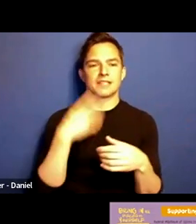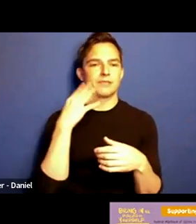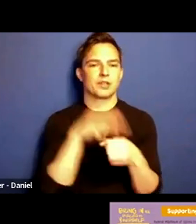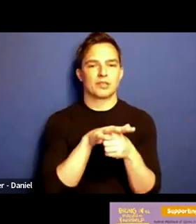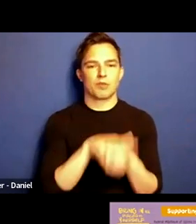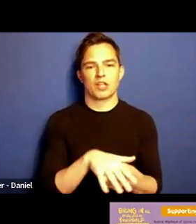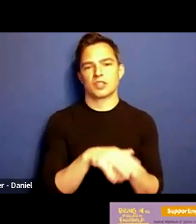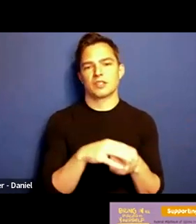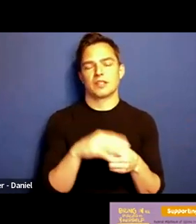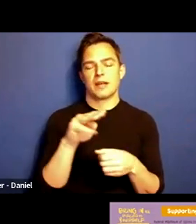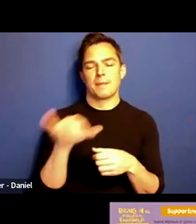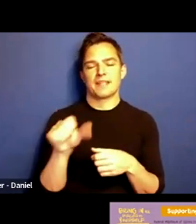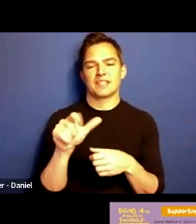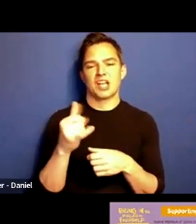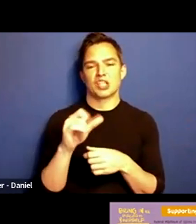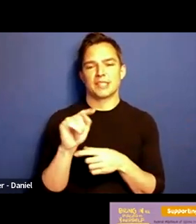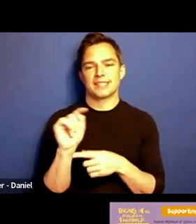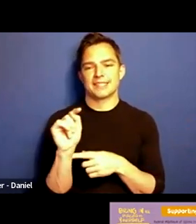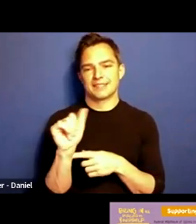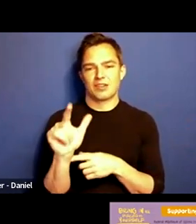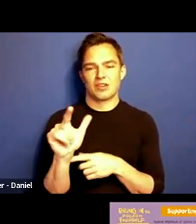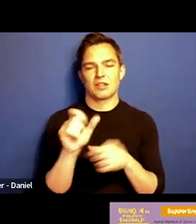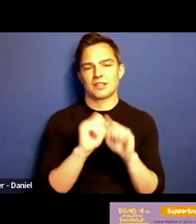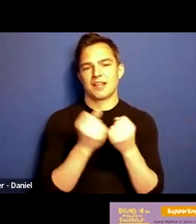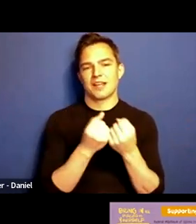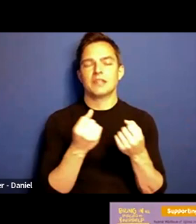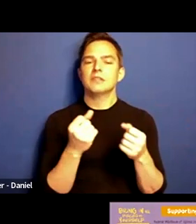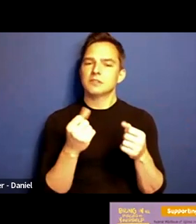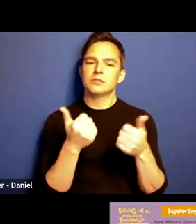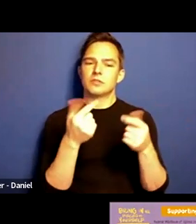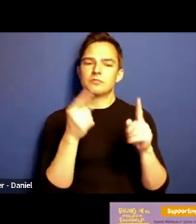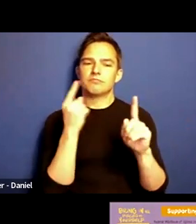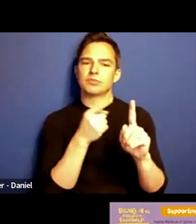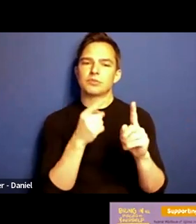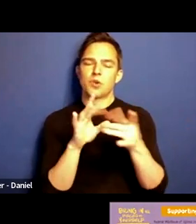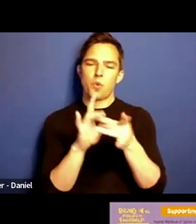problems, misogyny, and I think it makes sense for us to work together.